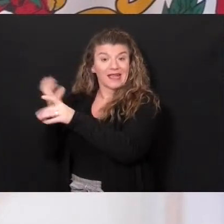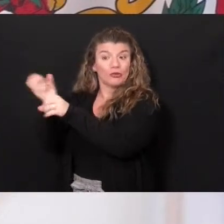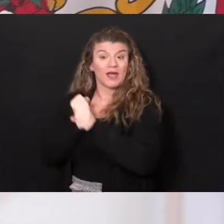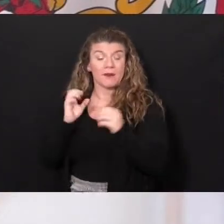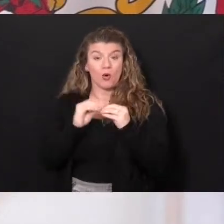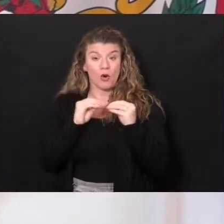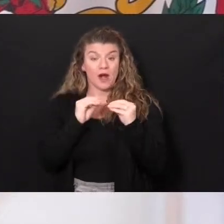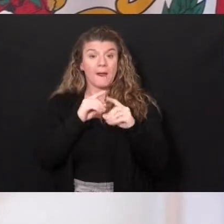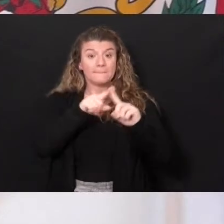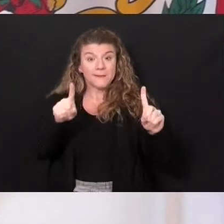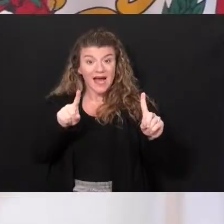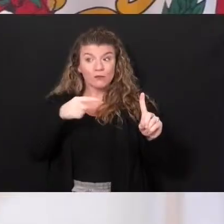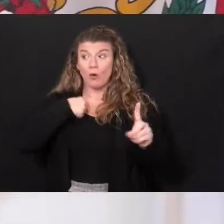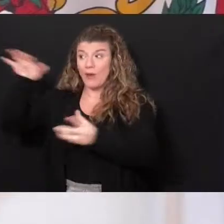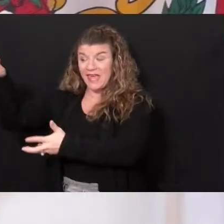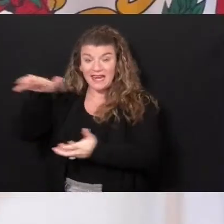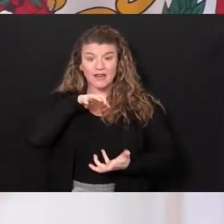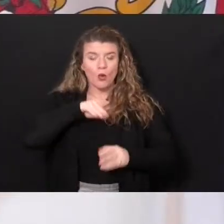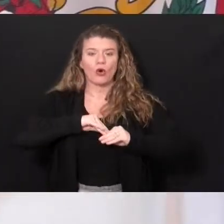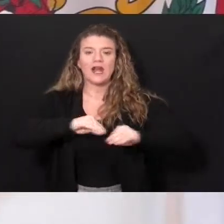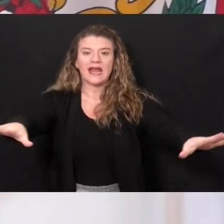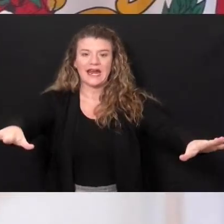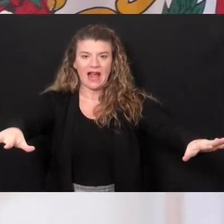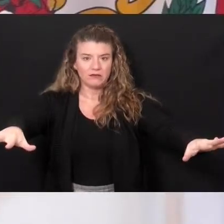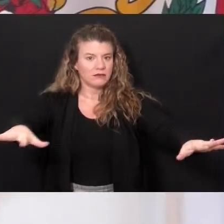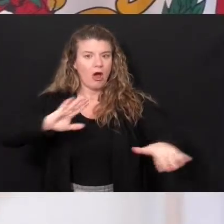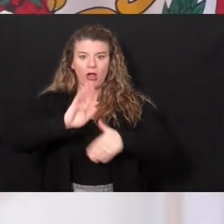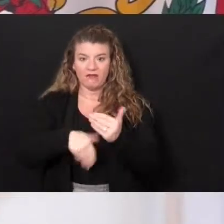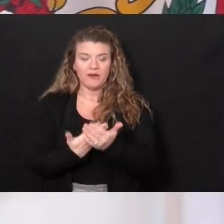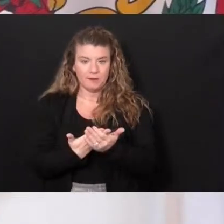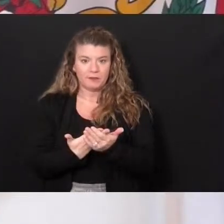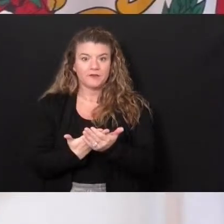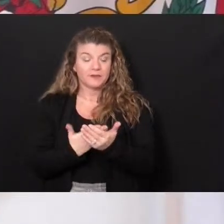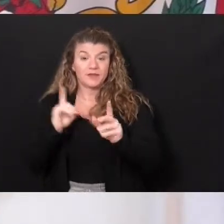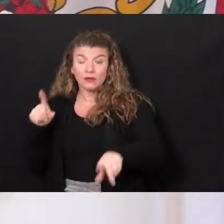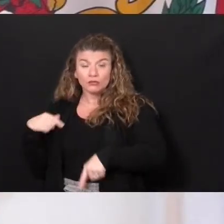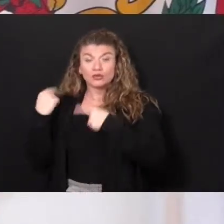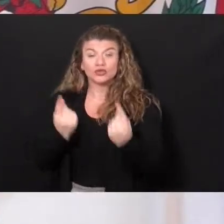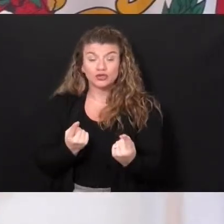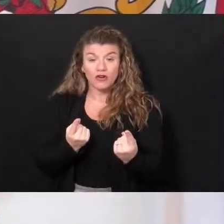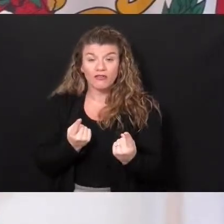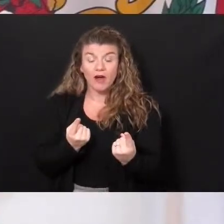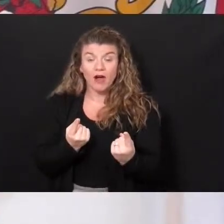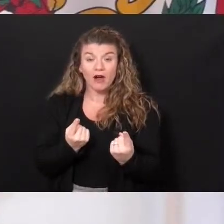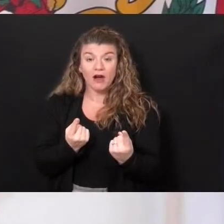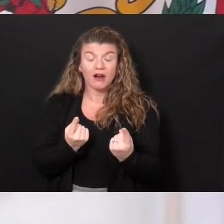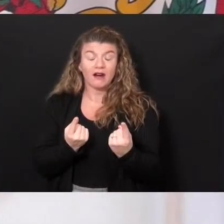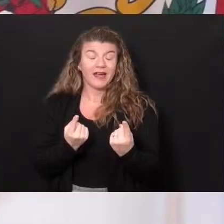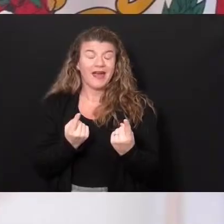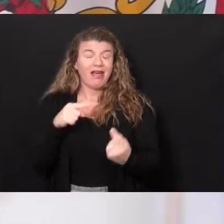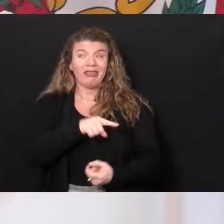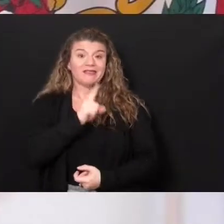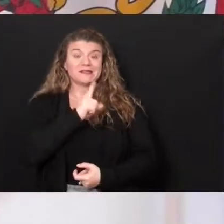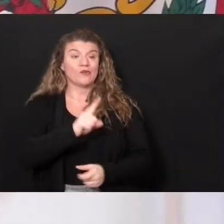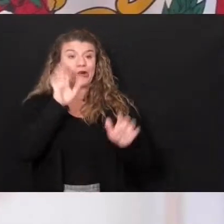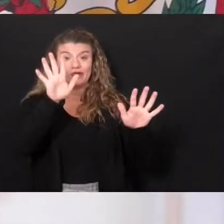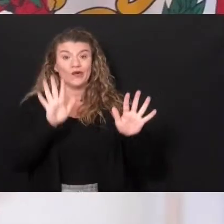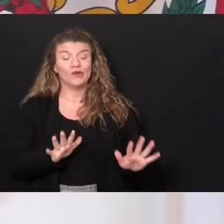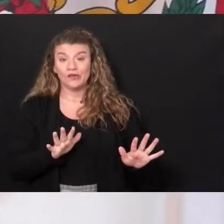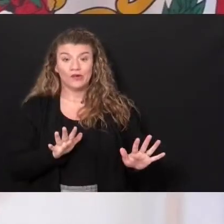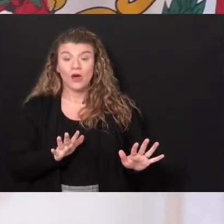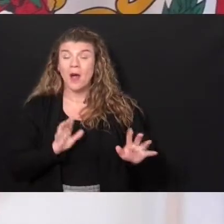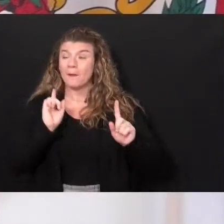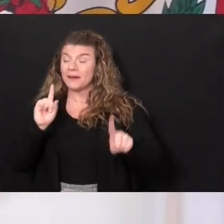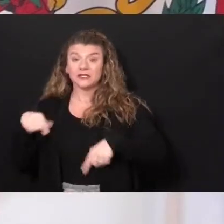single vaccine we have. You know, so far, this is a really wonderful number to me,